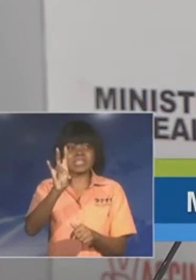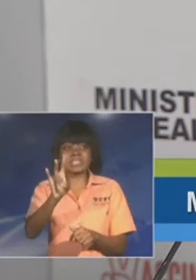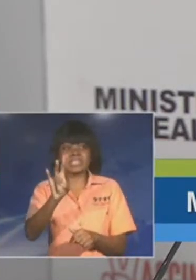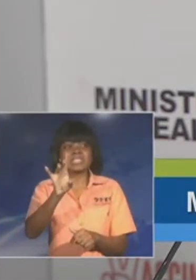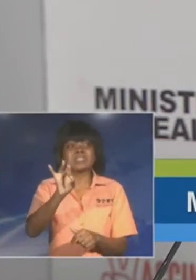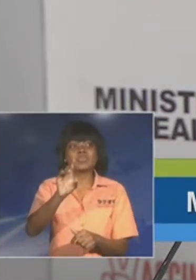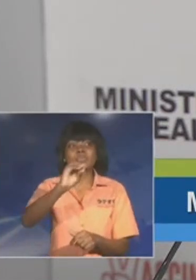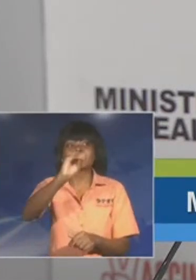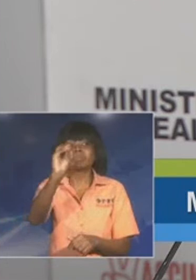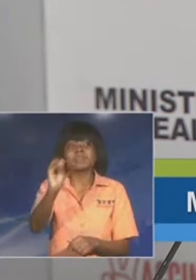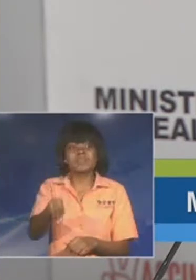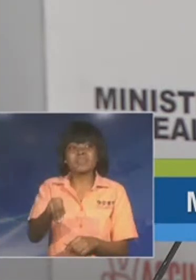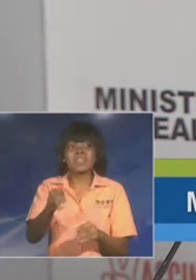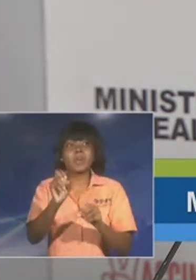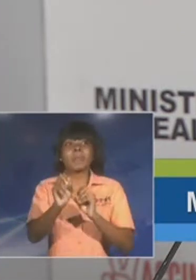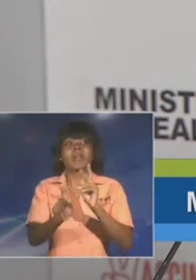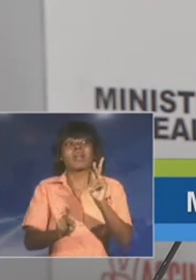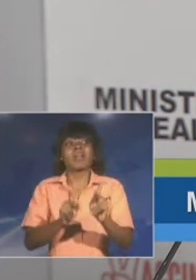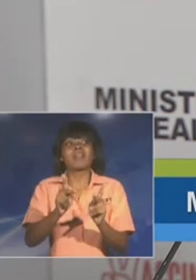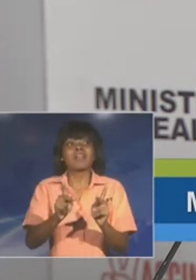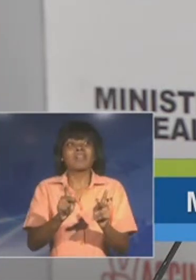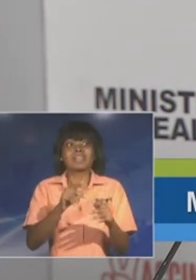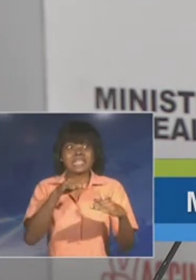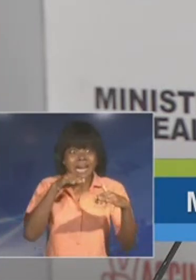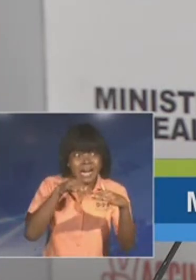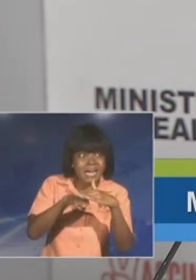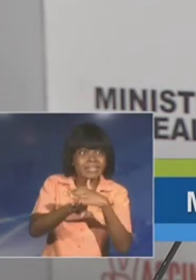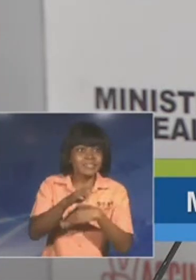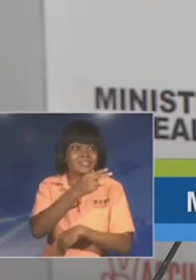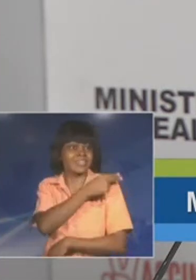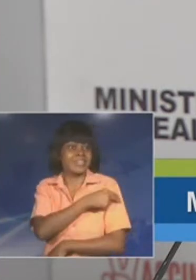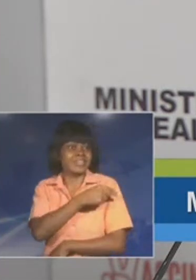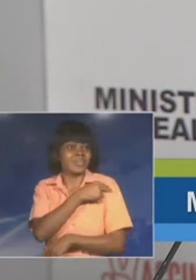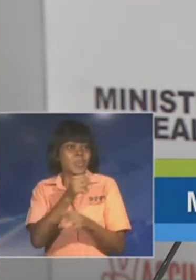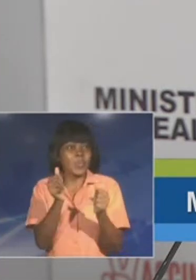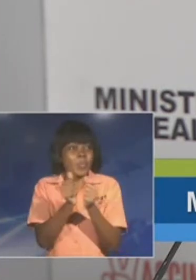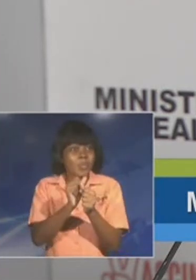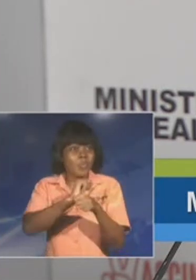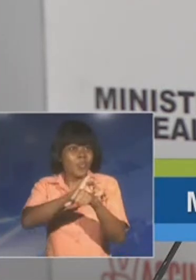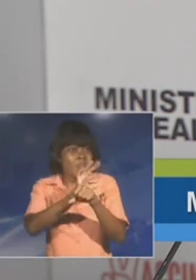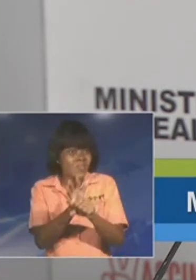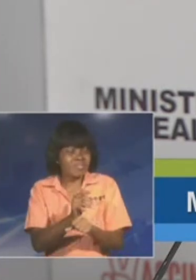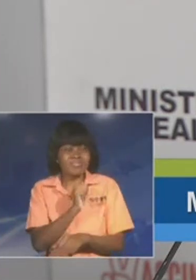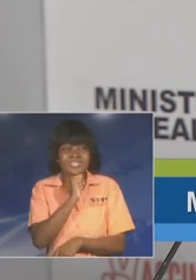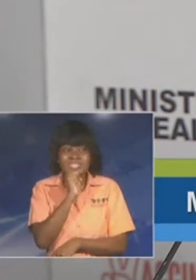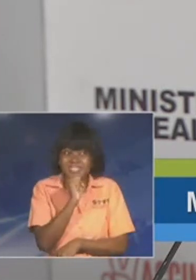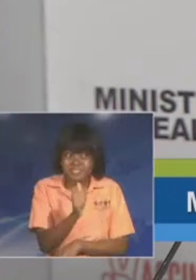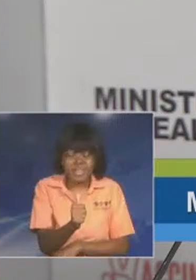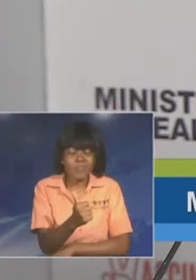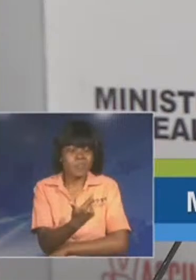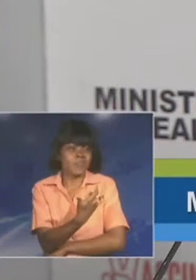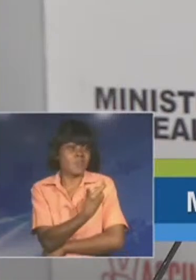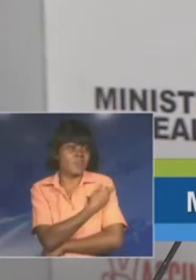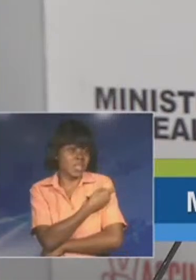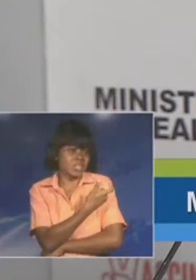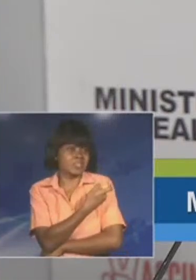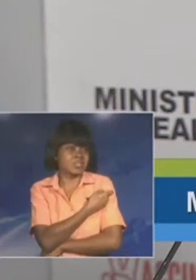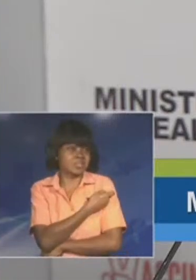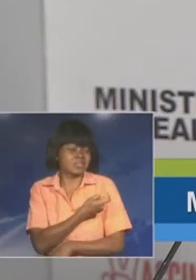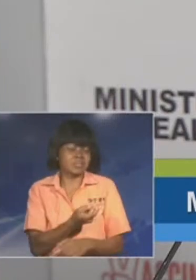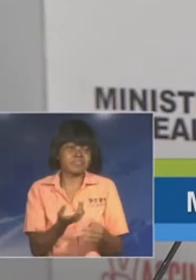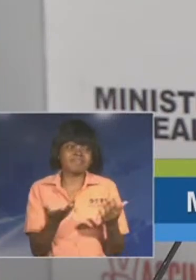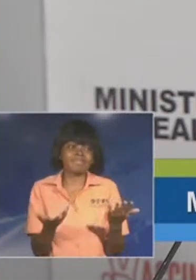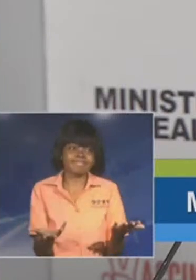fully vaccinated. Yes, there's a lot of uncertainty about COVID-19 and its impact, even 26 months after